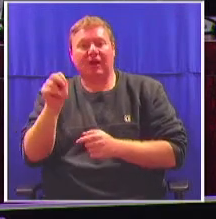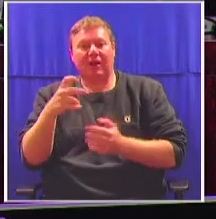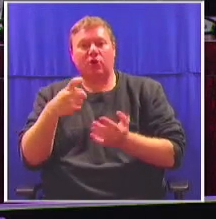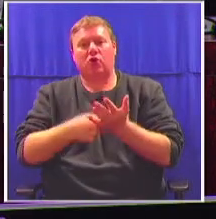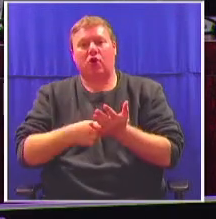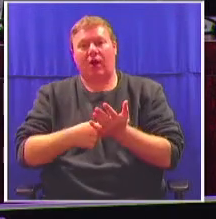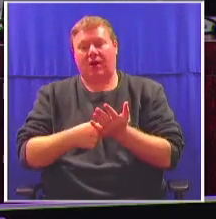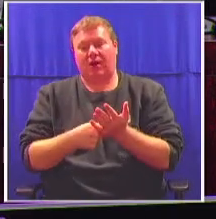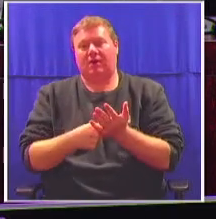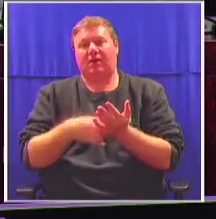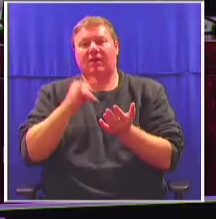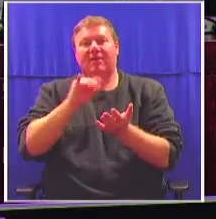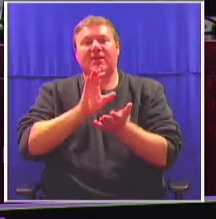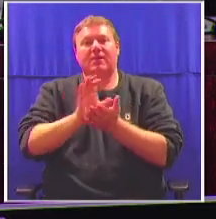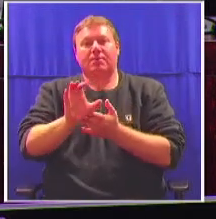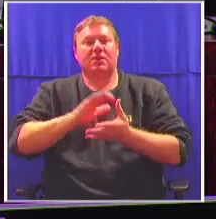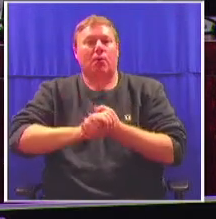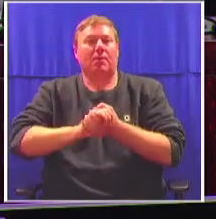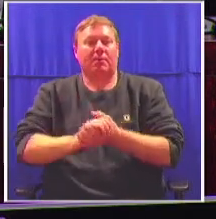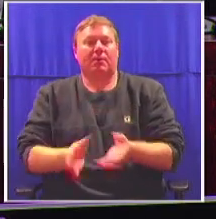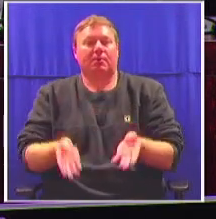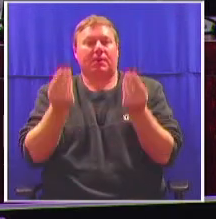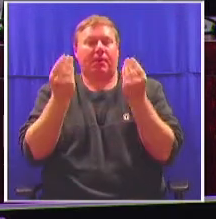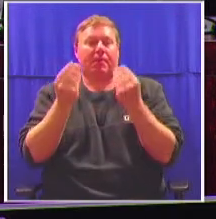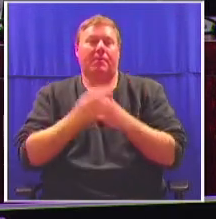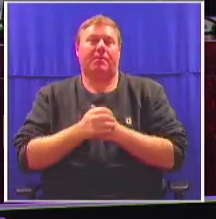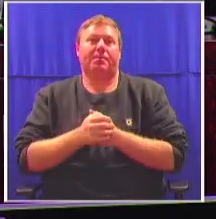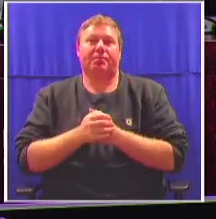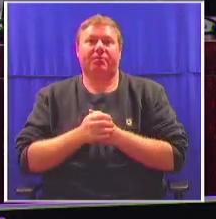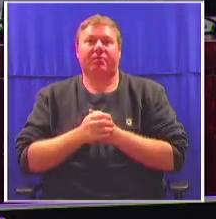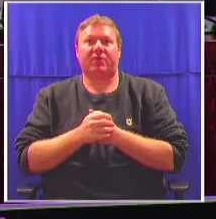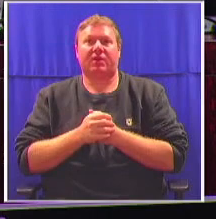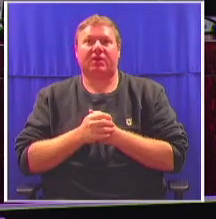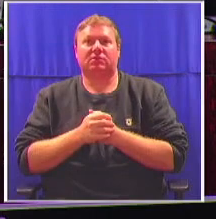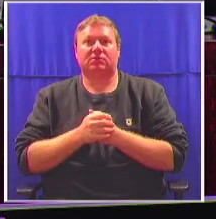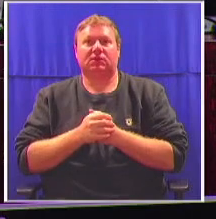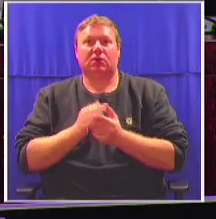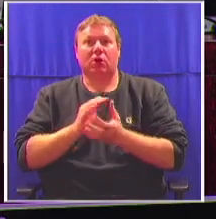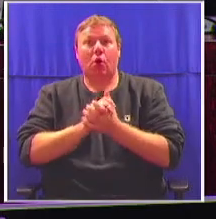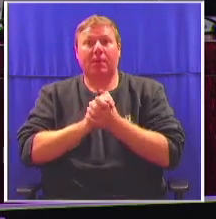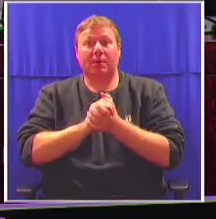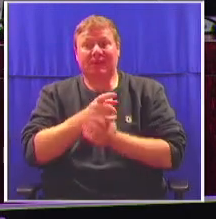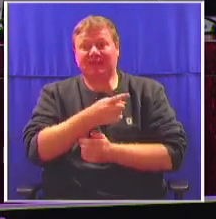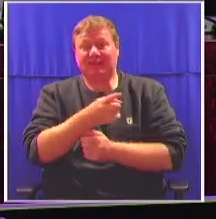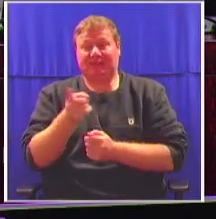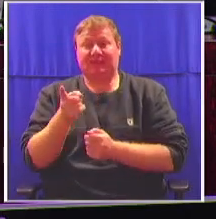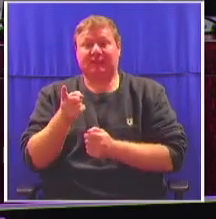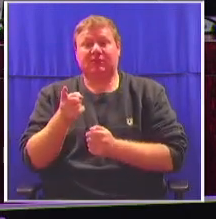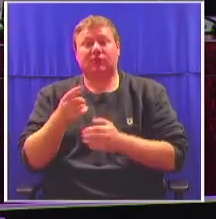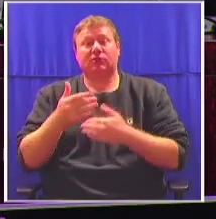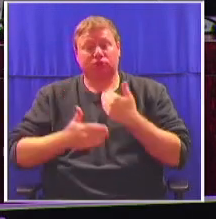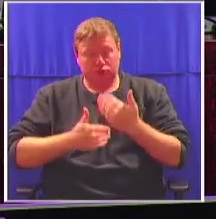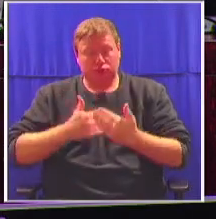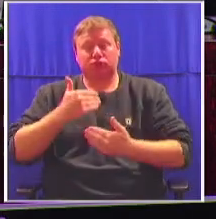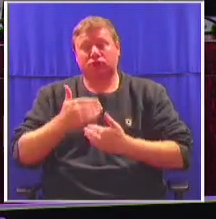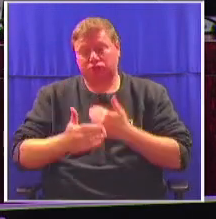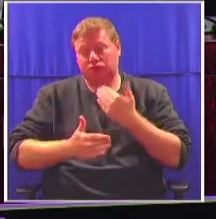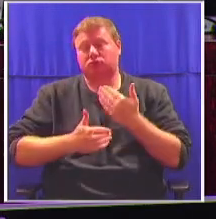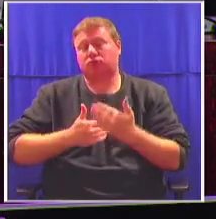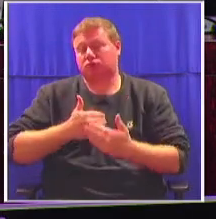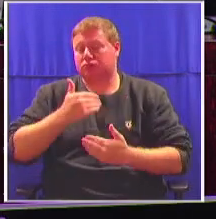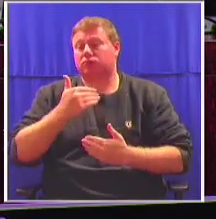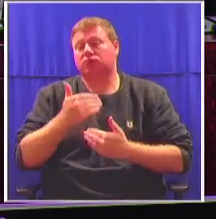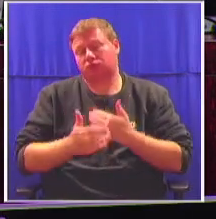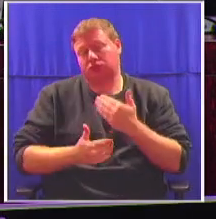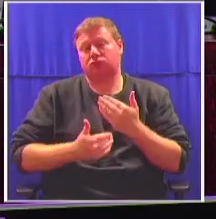investment commitments. These commitments are steadily and surely translating